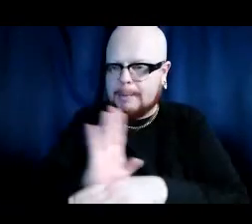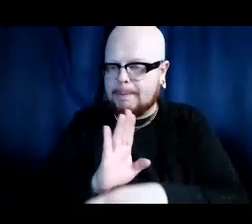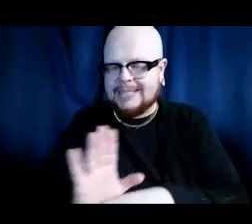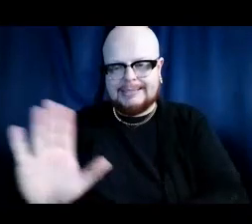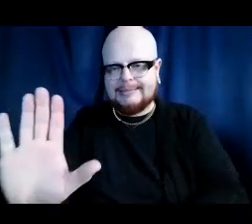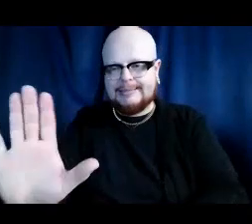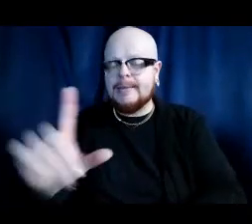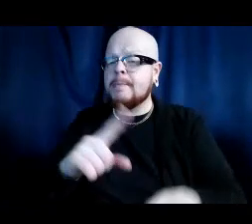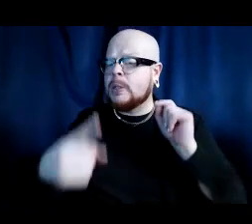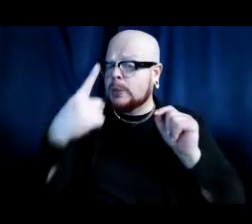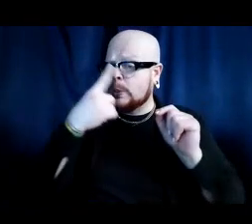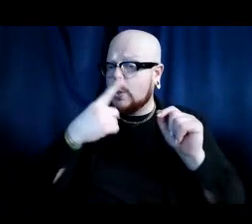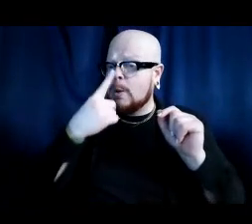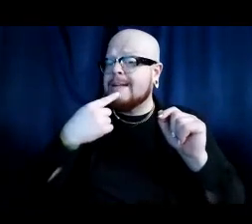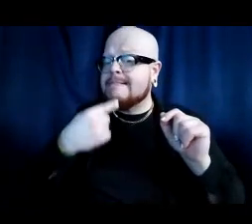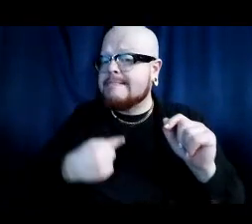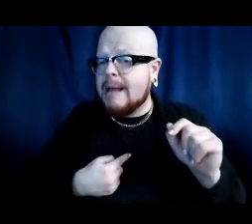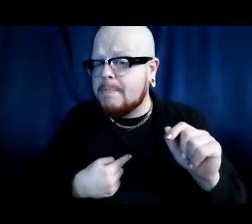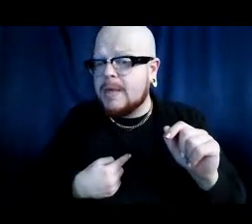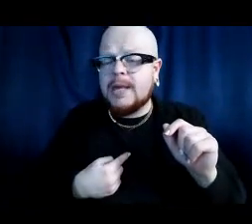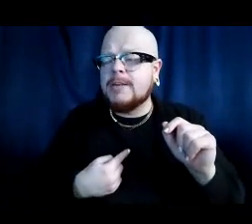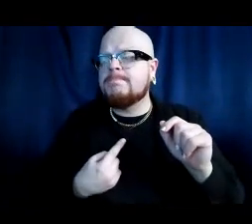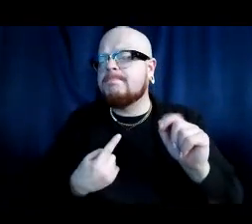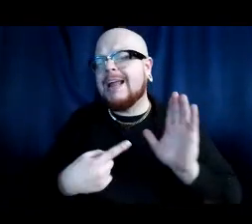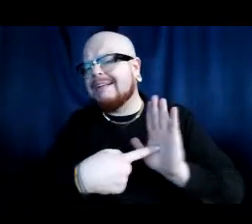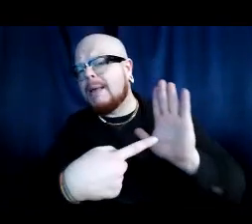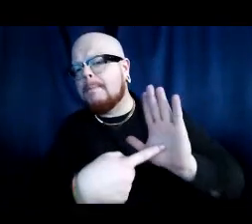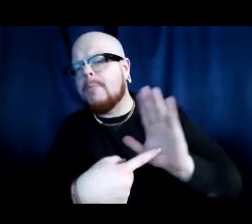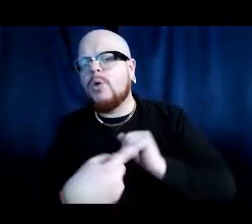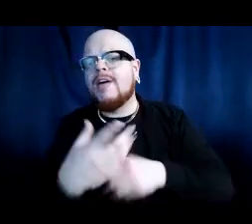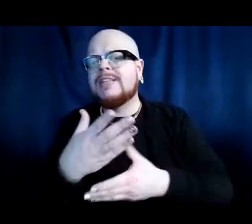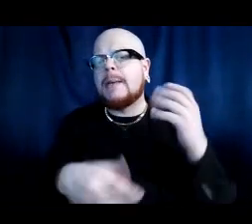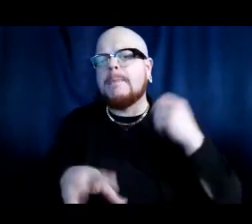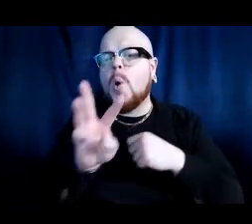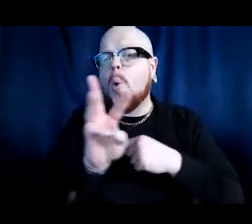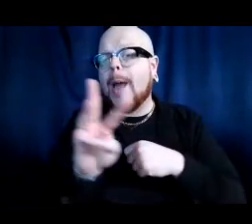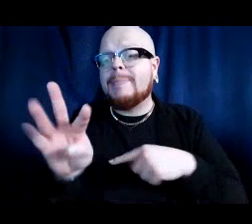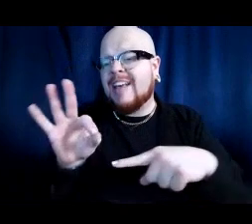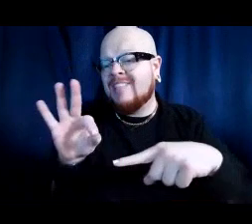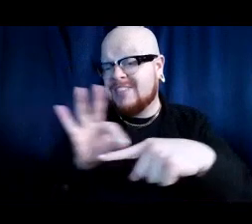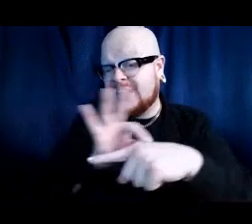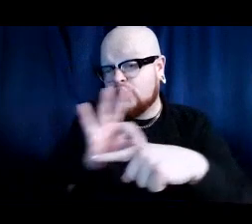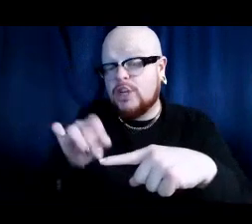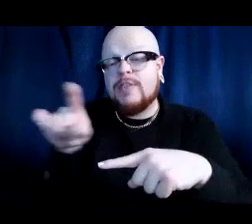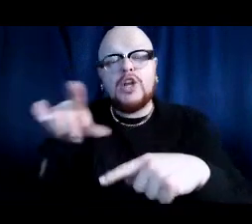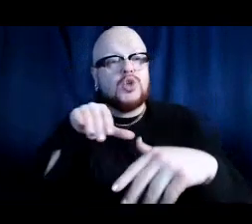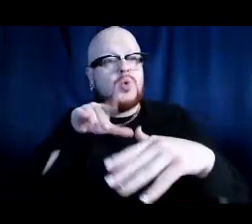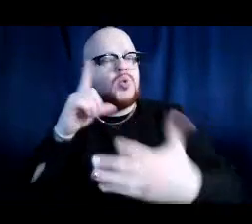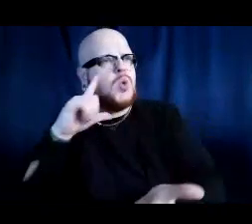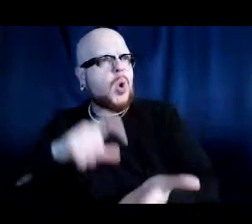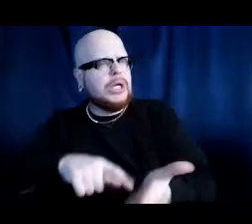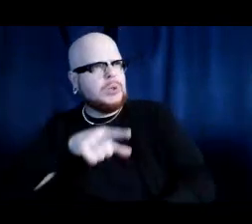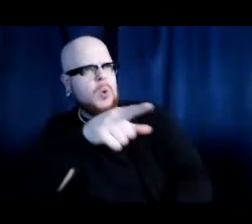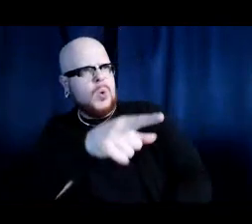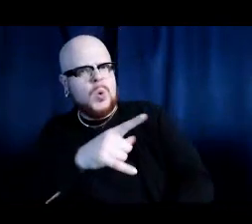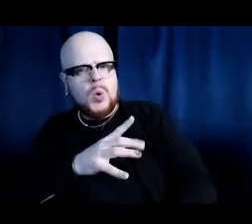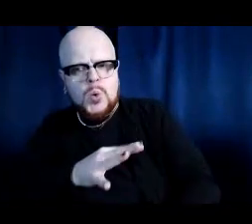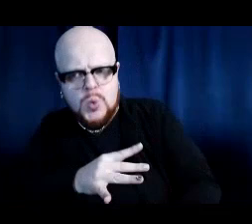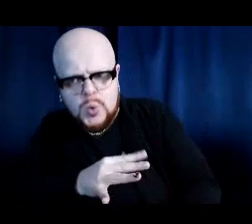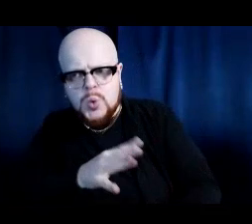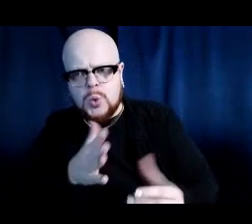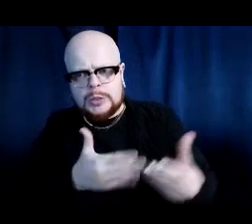feature which made your search easier? And please drop your comment into the chat. But while we wait for